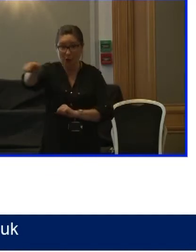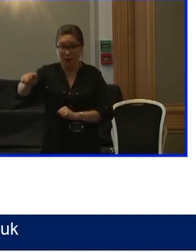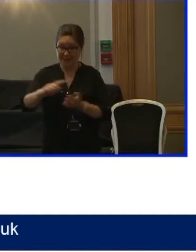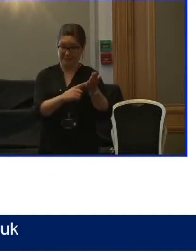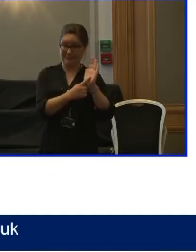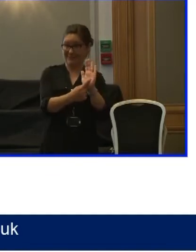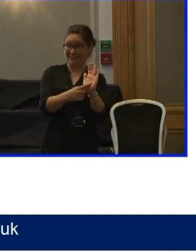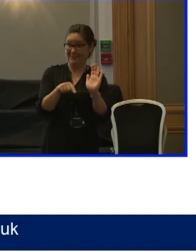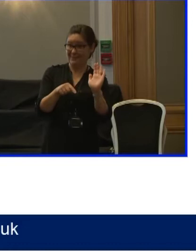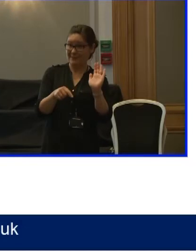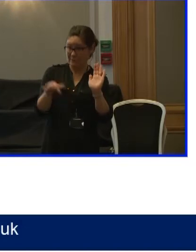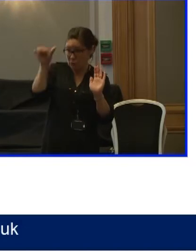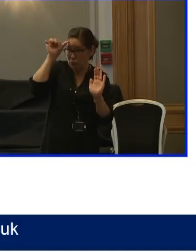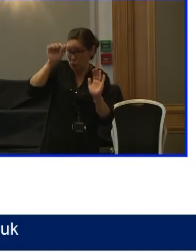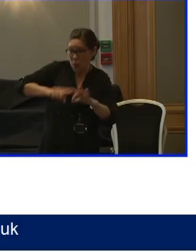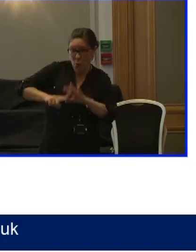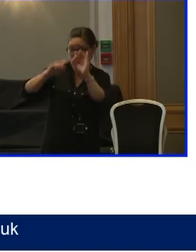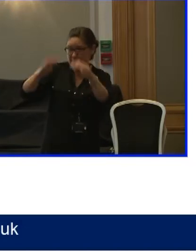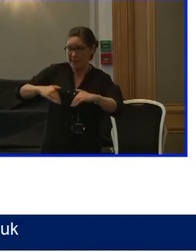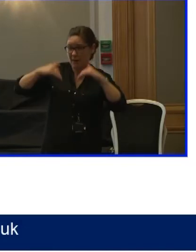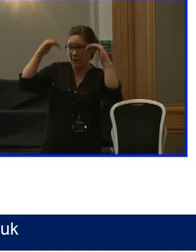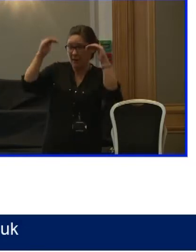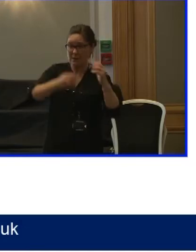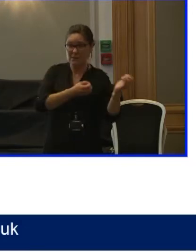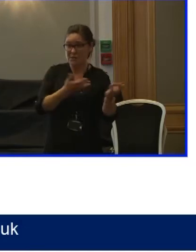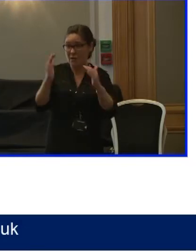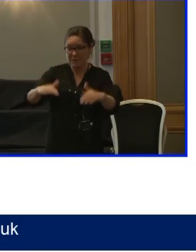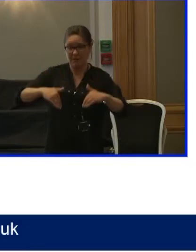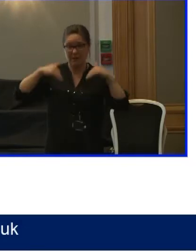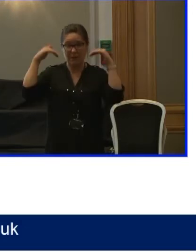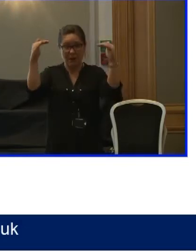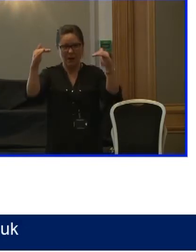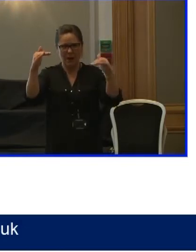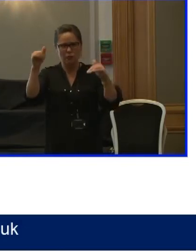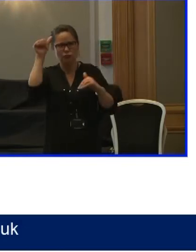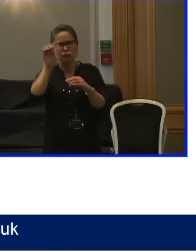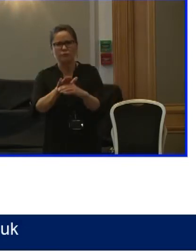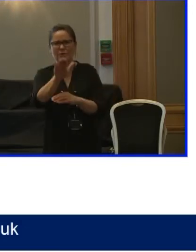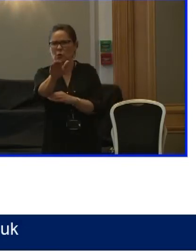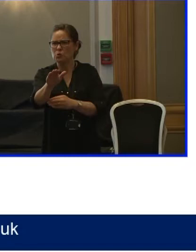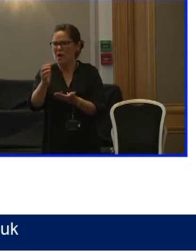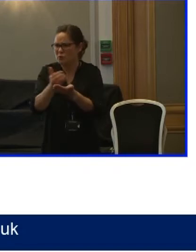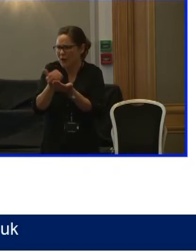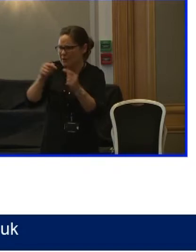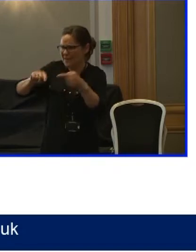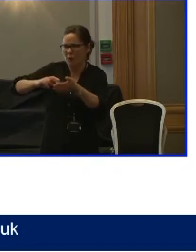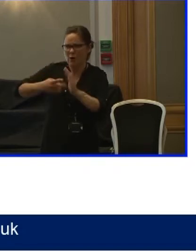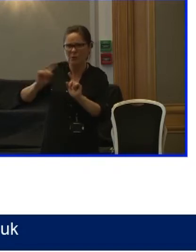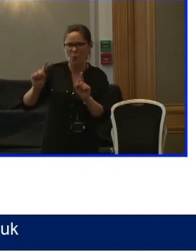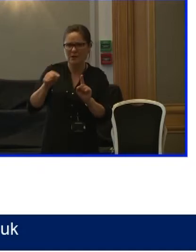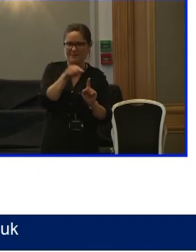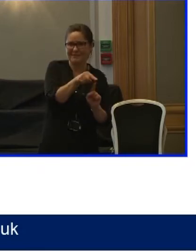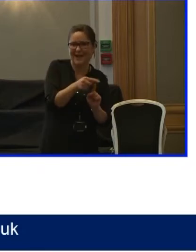us, you know they're getting the very best service and they get a say in where the charity is heading and what we do.